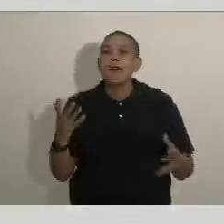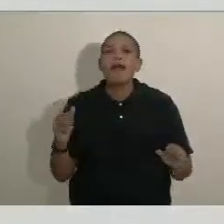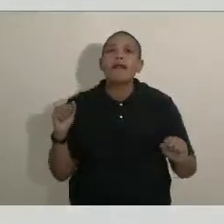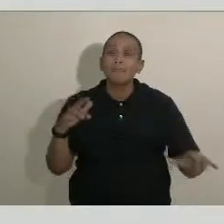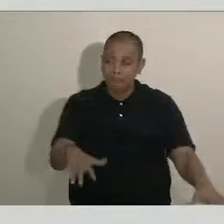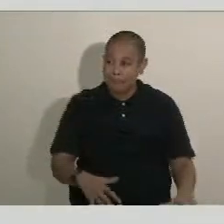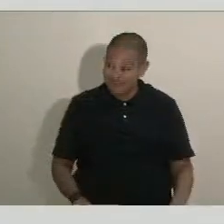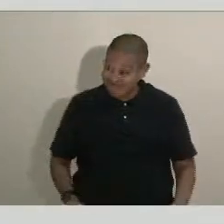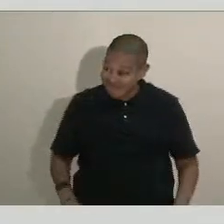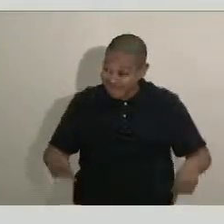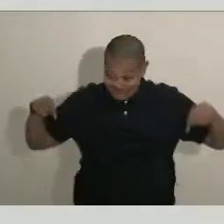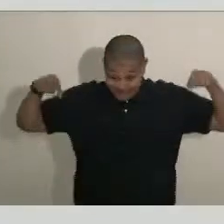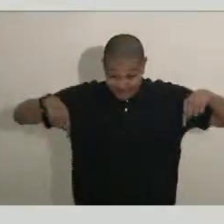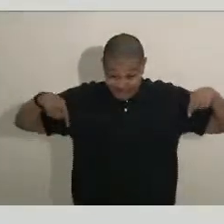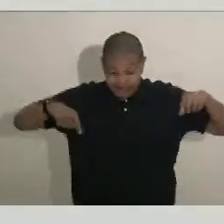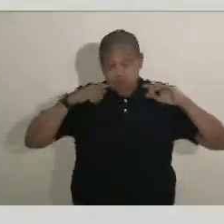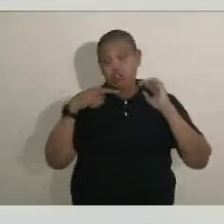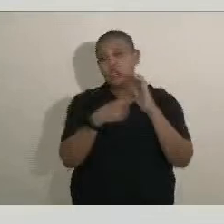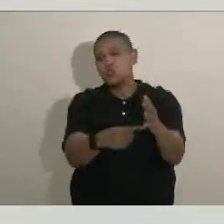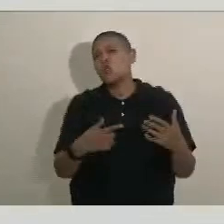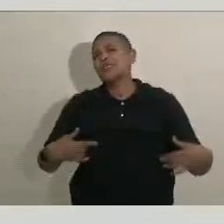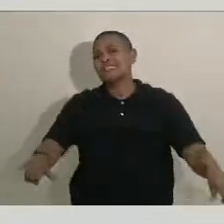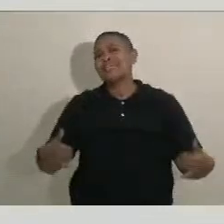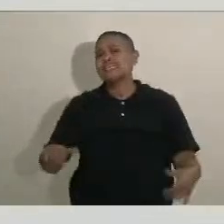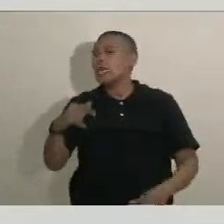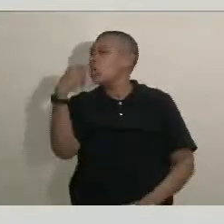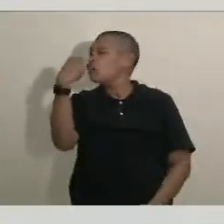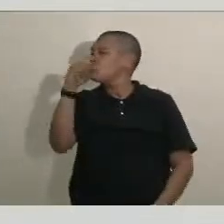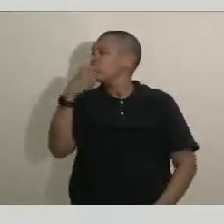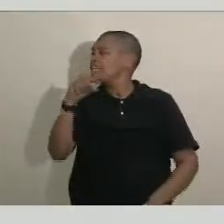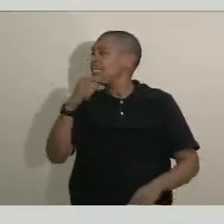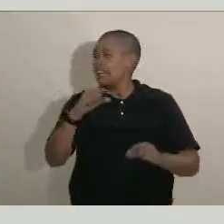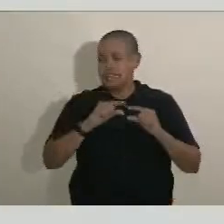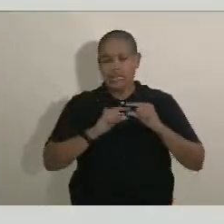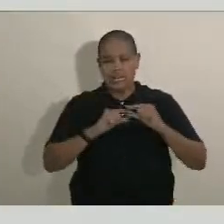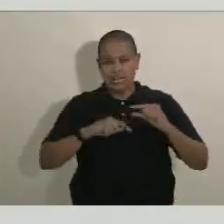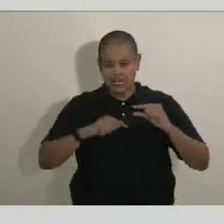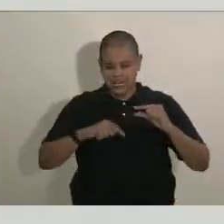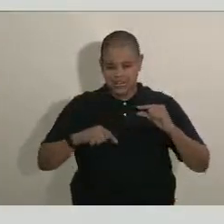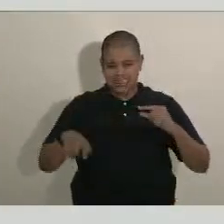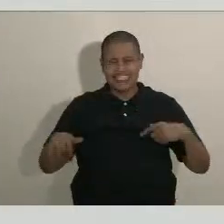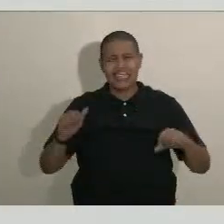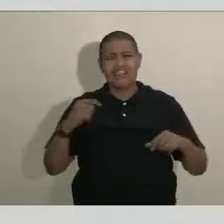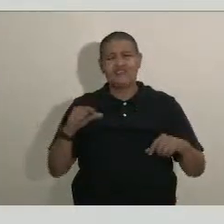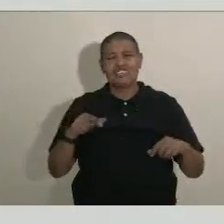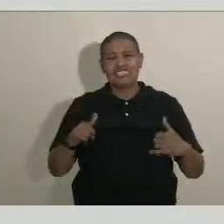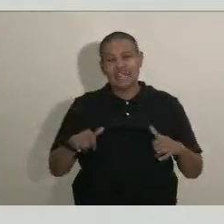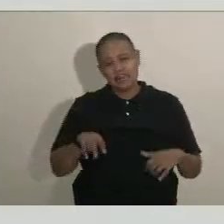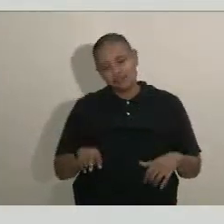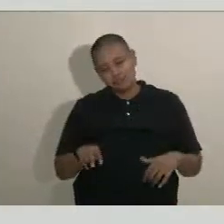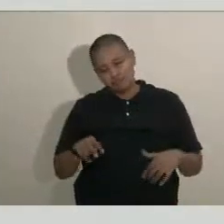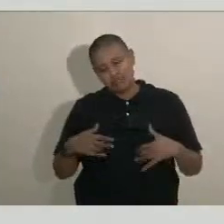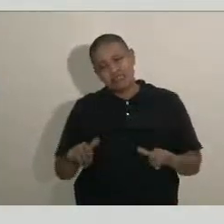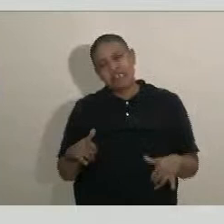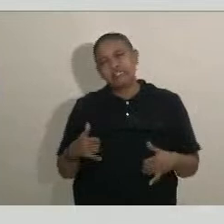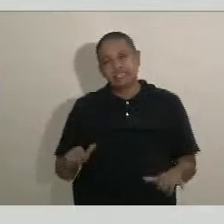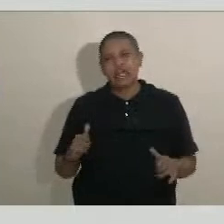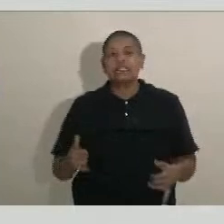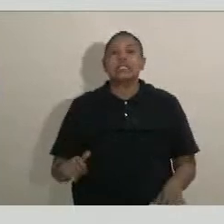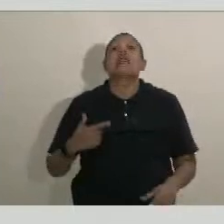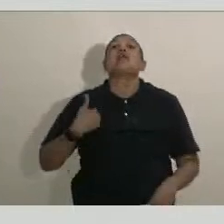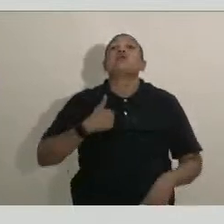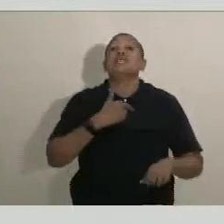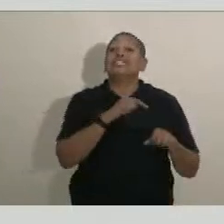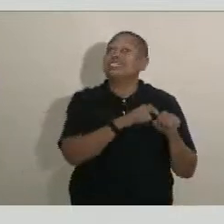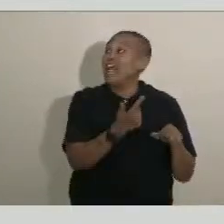And this is reflected by the fact that we're still in the green zone. And as you would have noticed, that we would have started